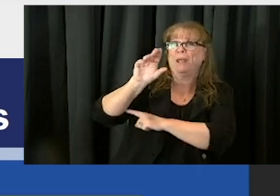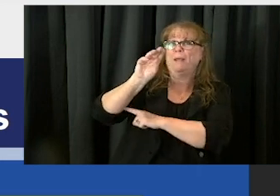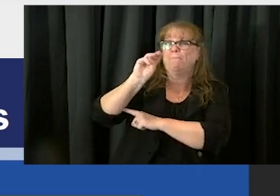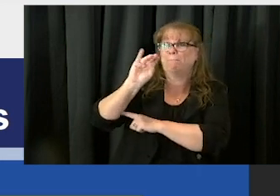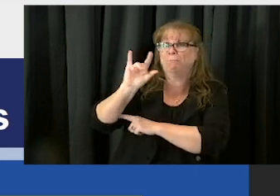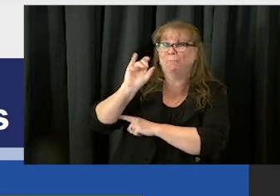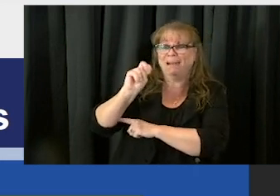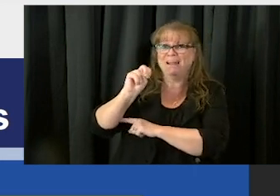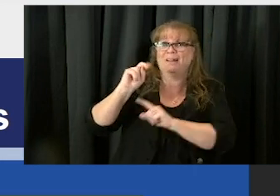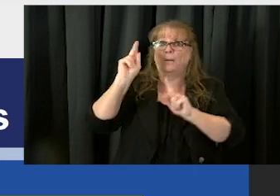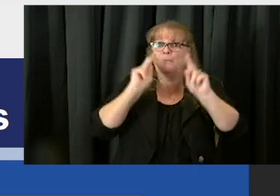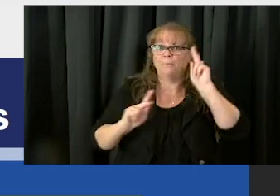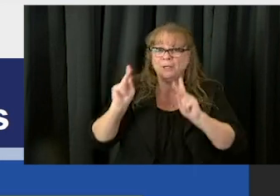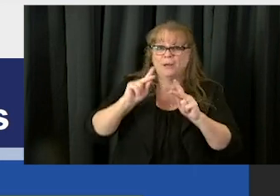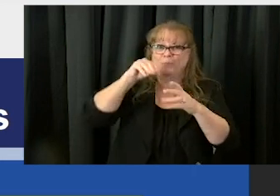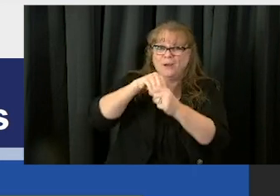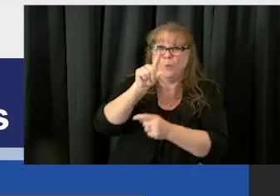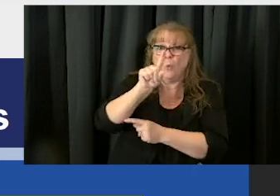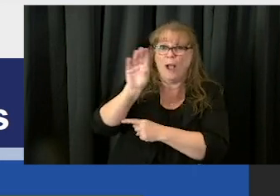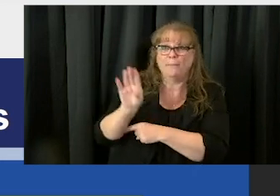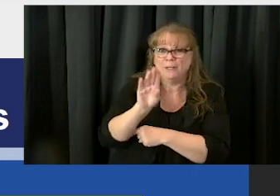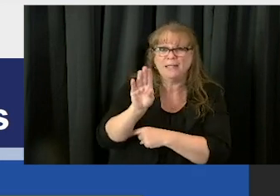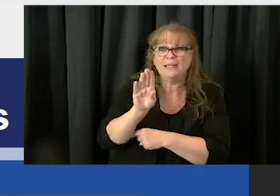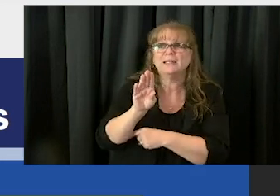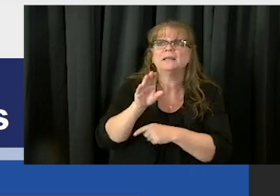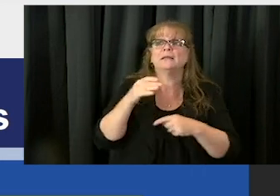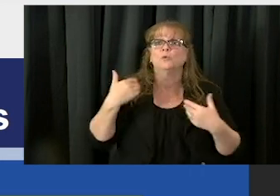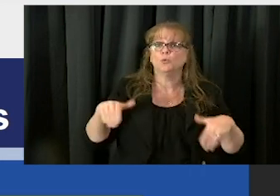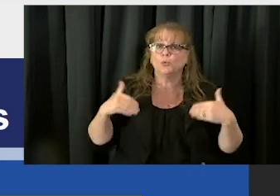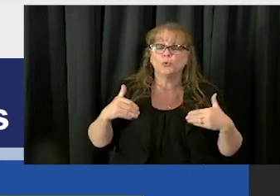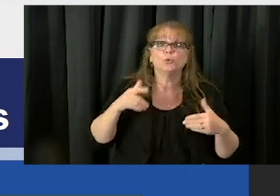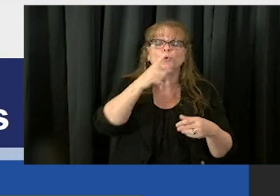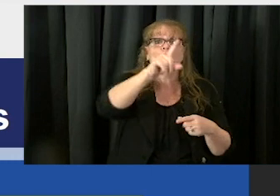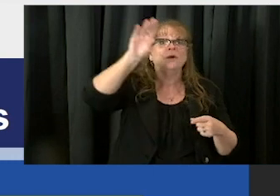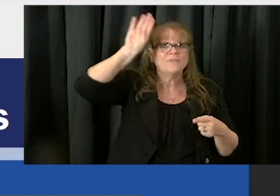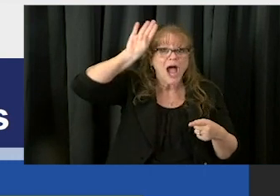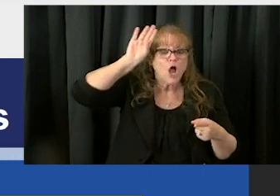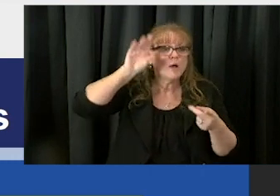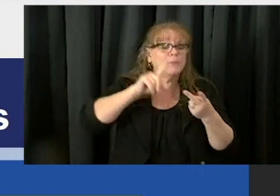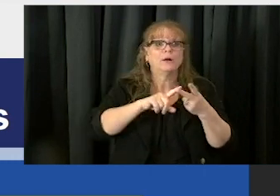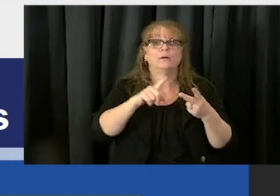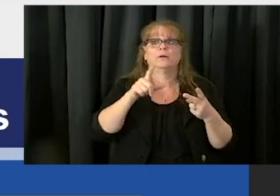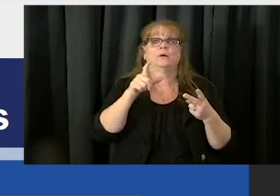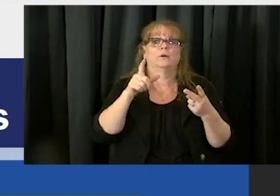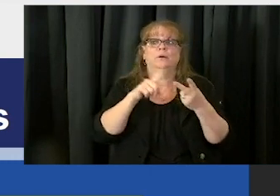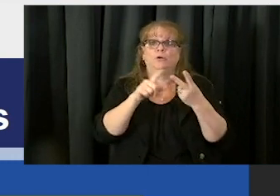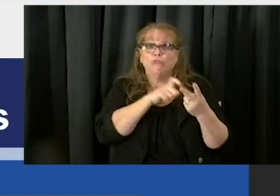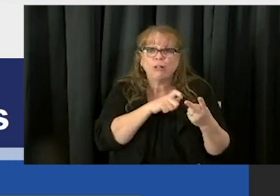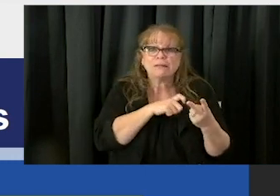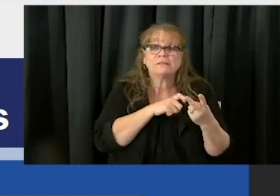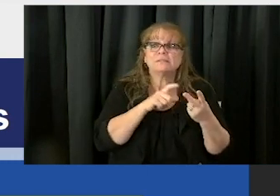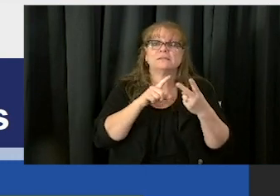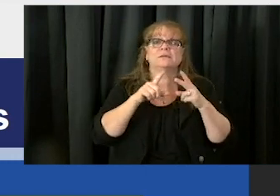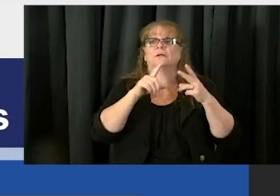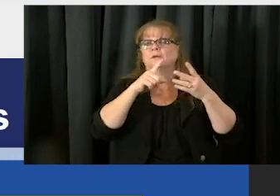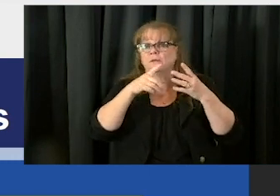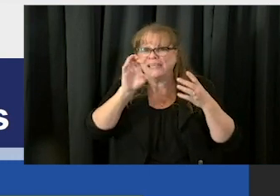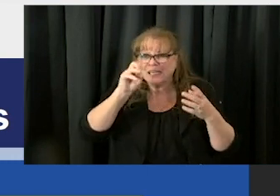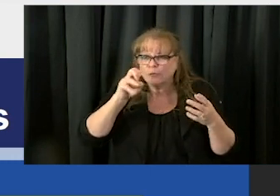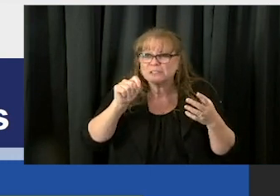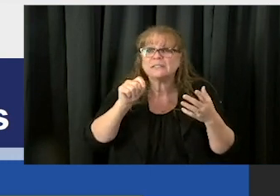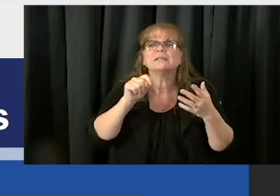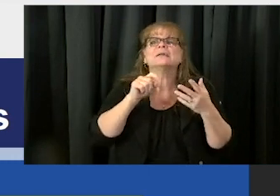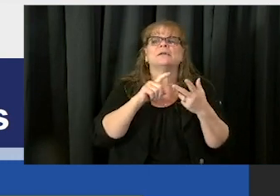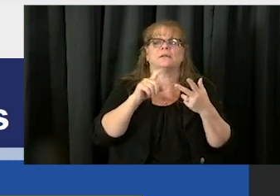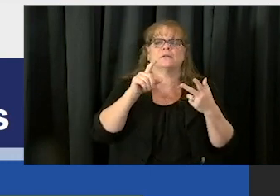70 and up, and 628,000 frontline workers. So that's a significant group of people that we'll